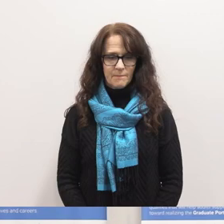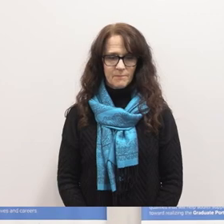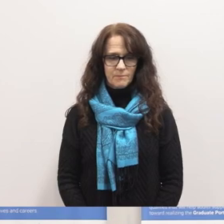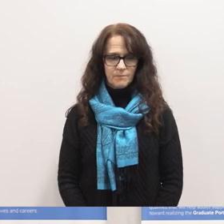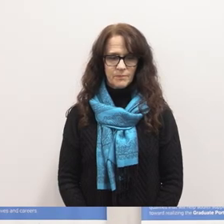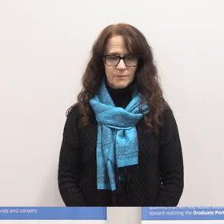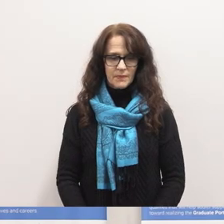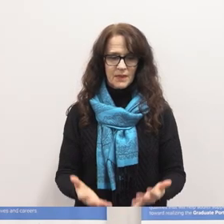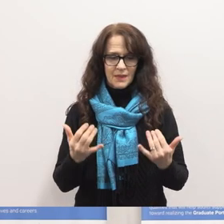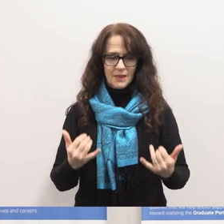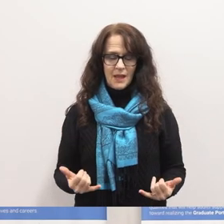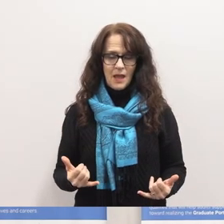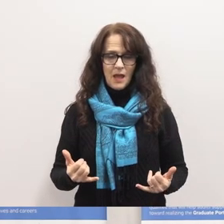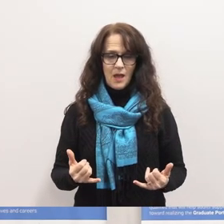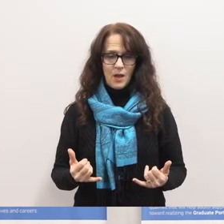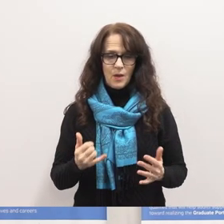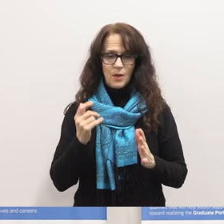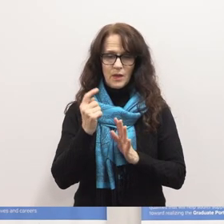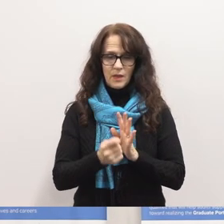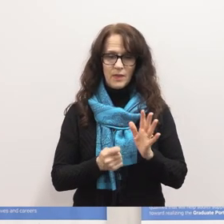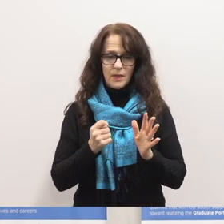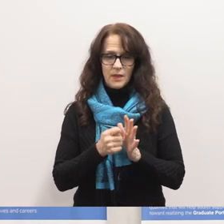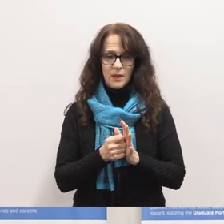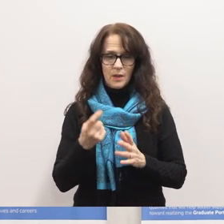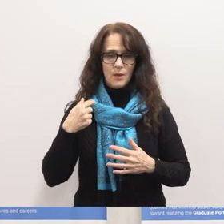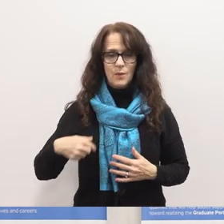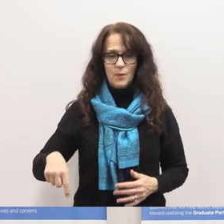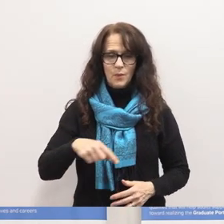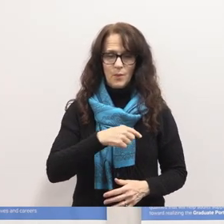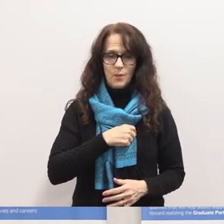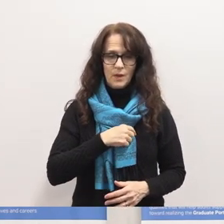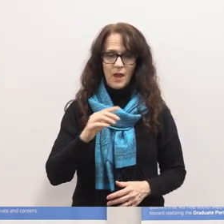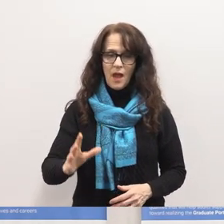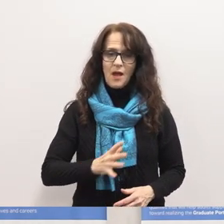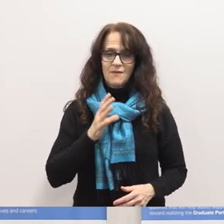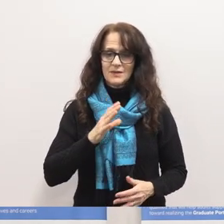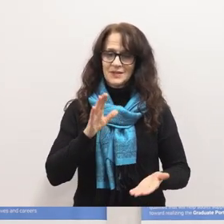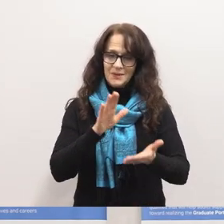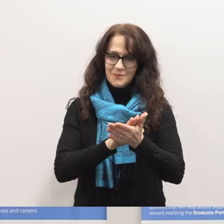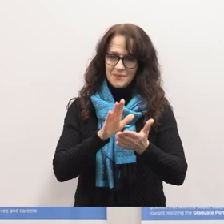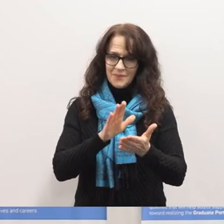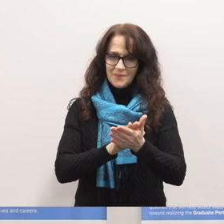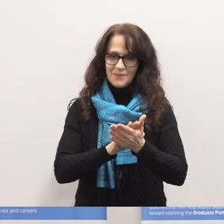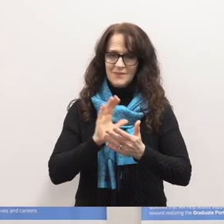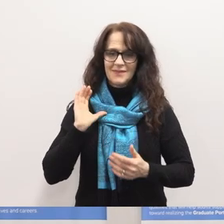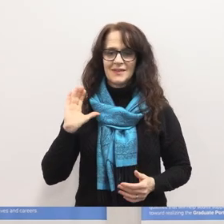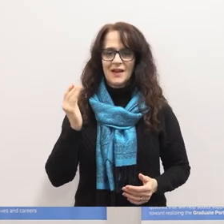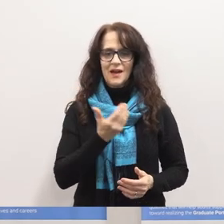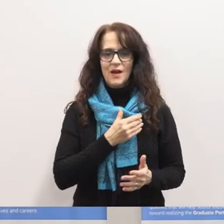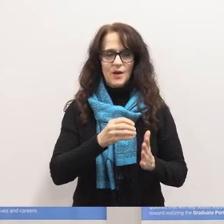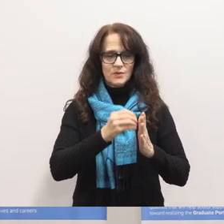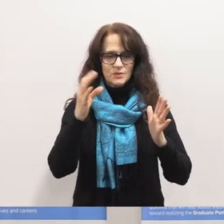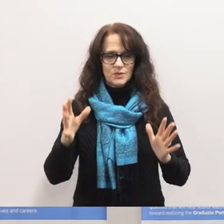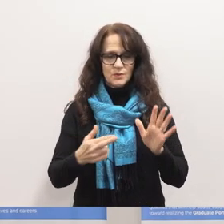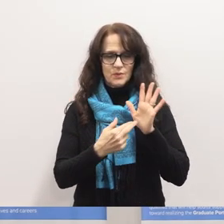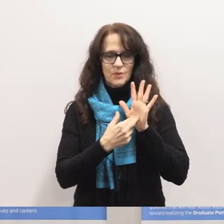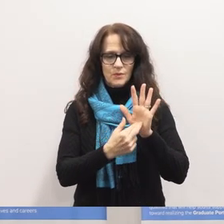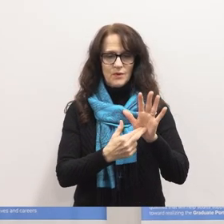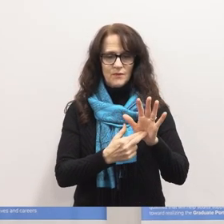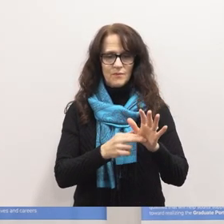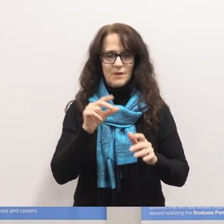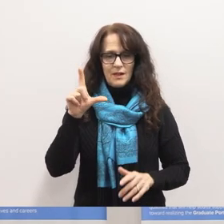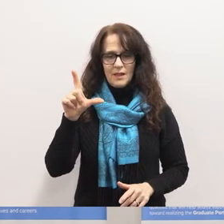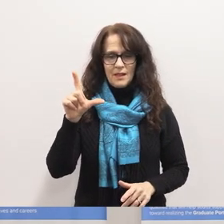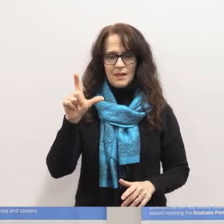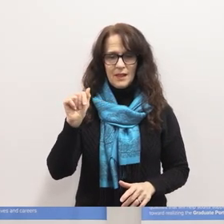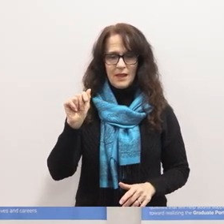And now we are at the point in the agenda where we will officially recognize our student representative from Lakewood High